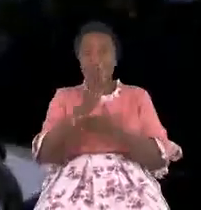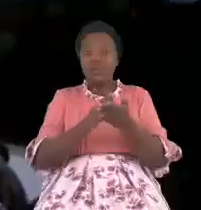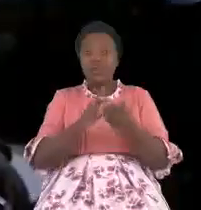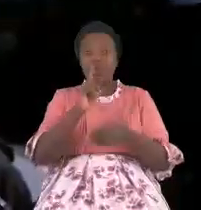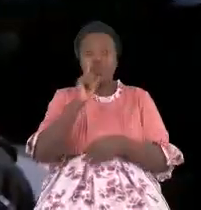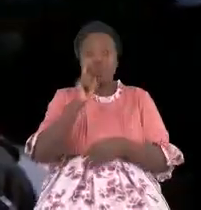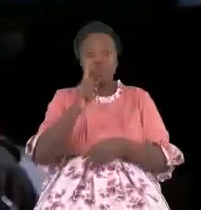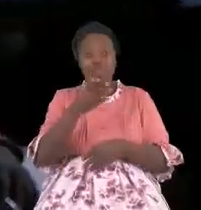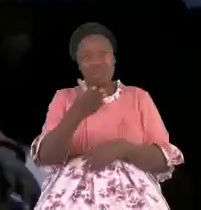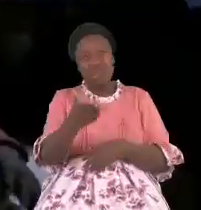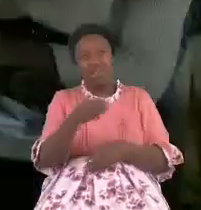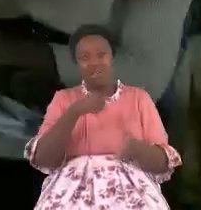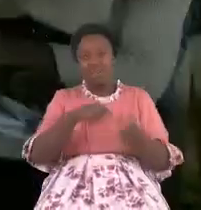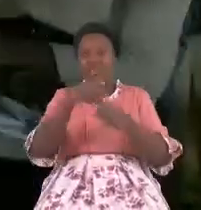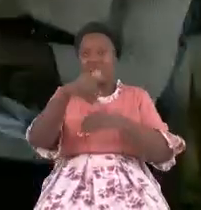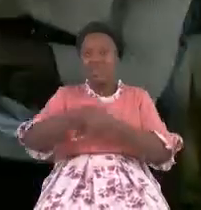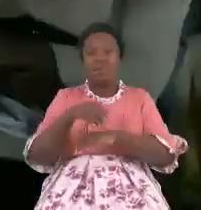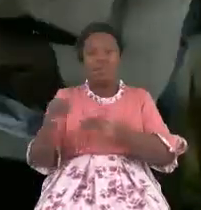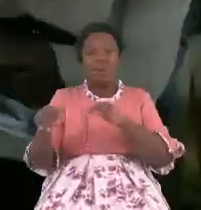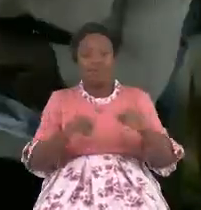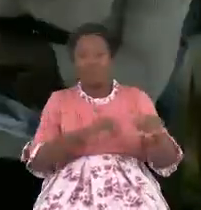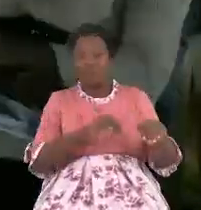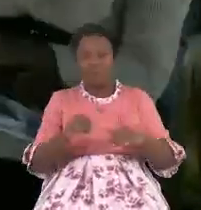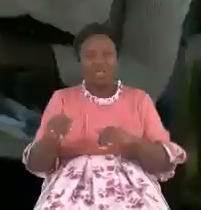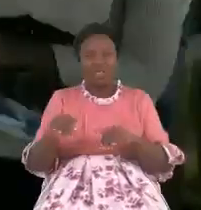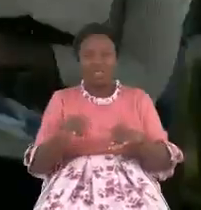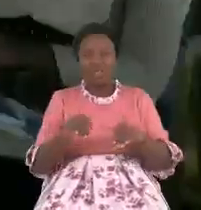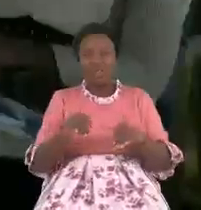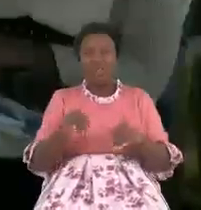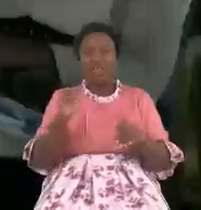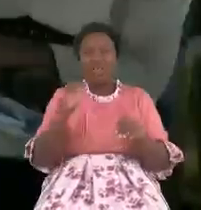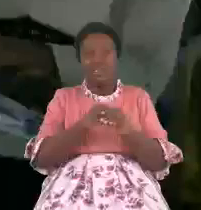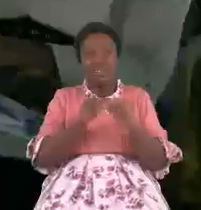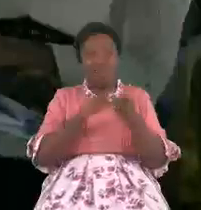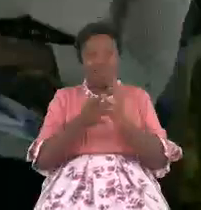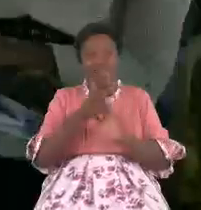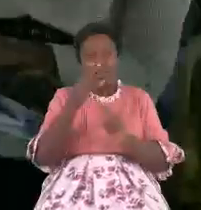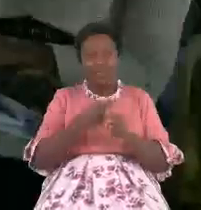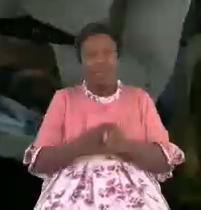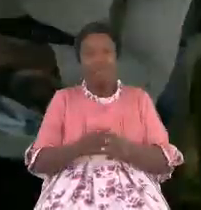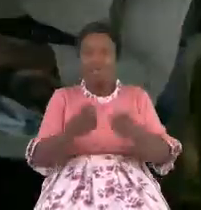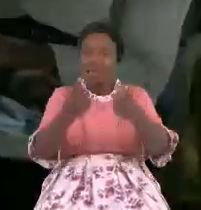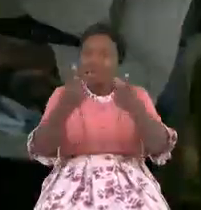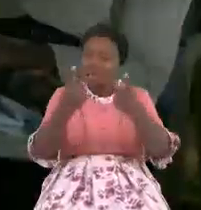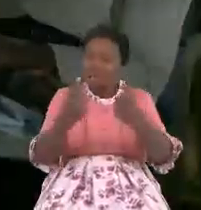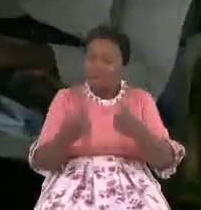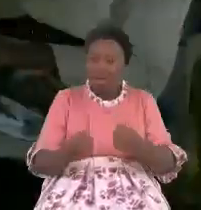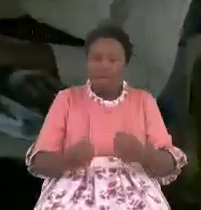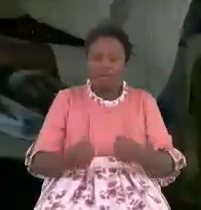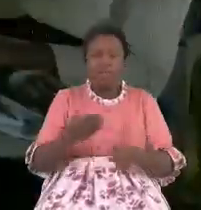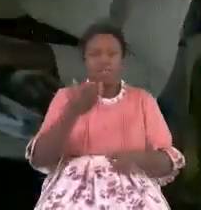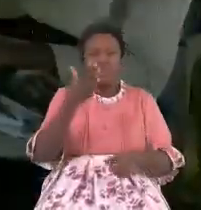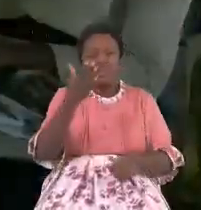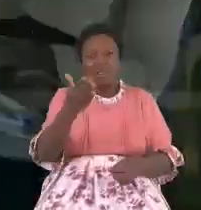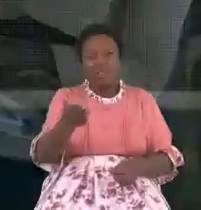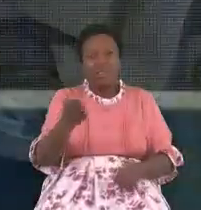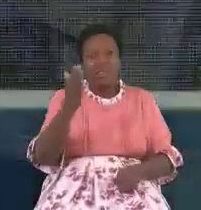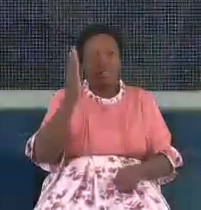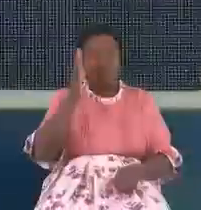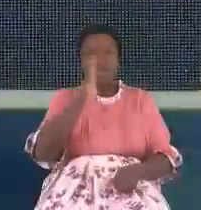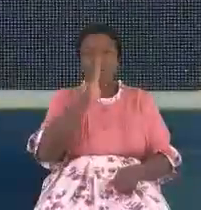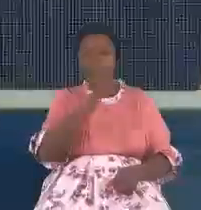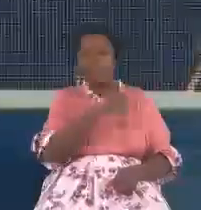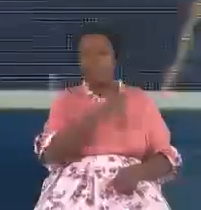tonight performance come there shall be a performance believe there shall be a